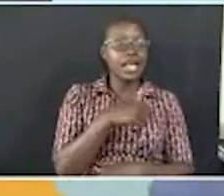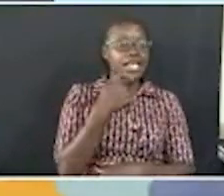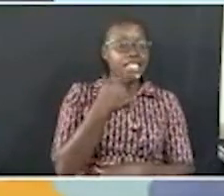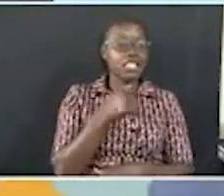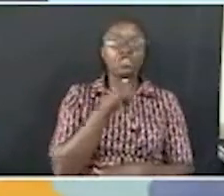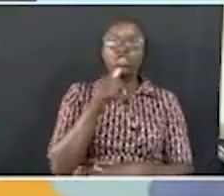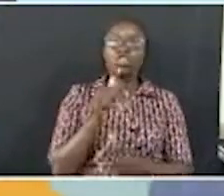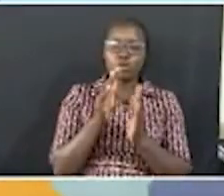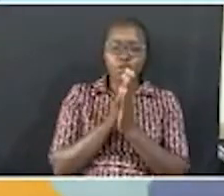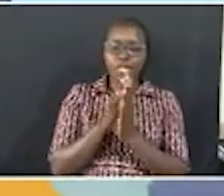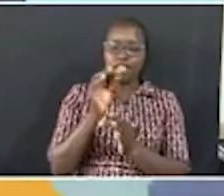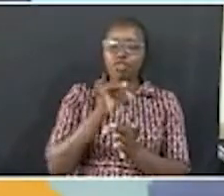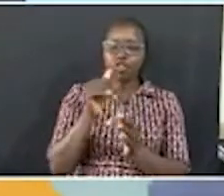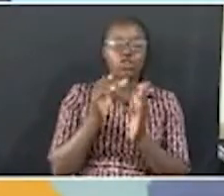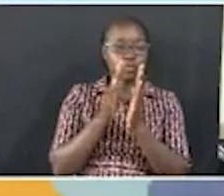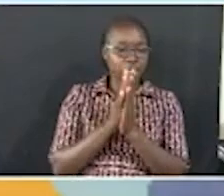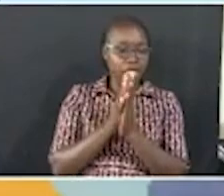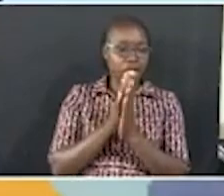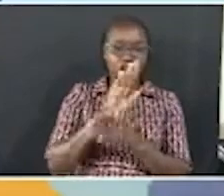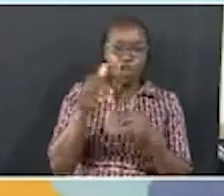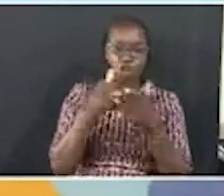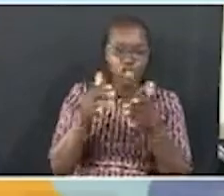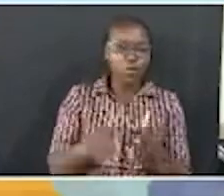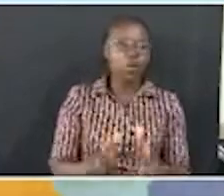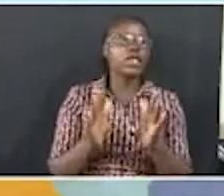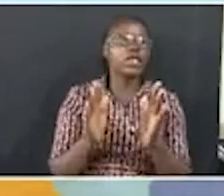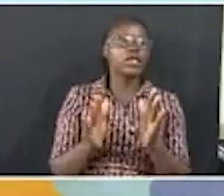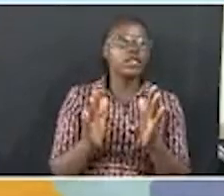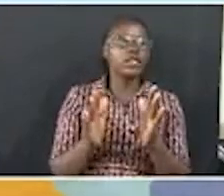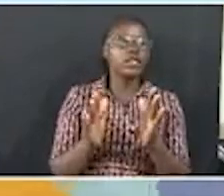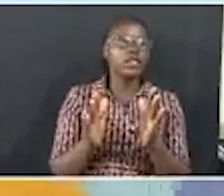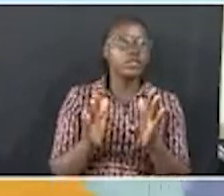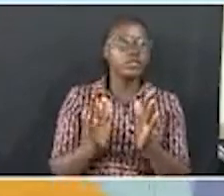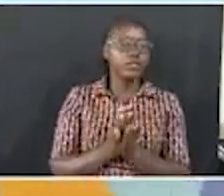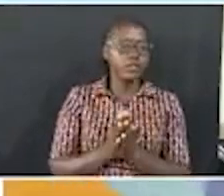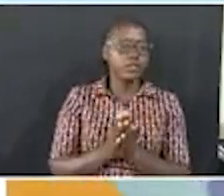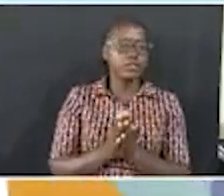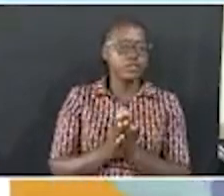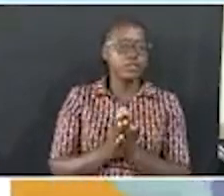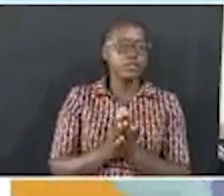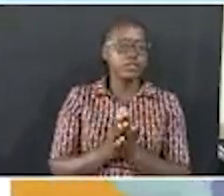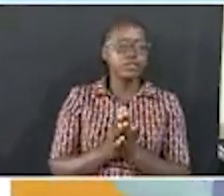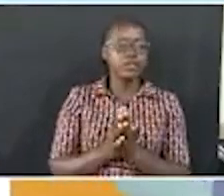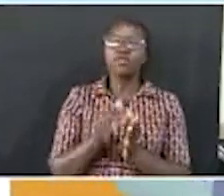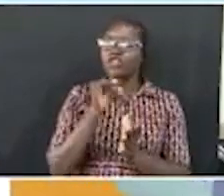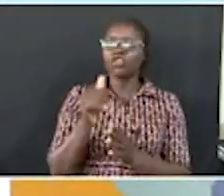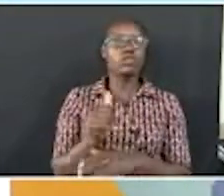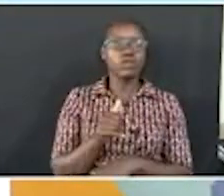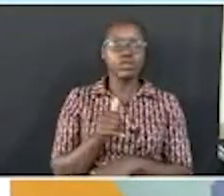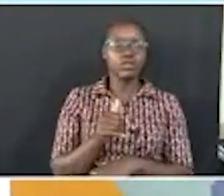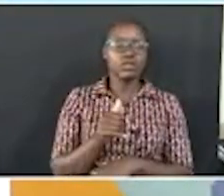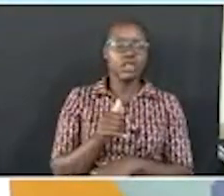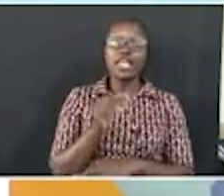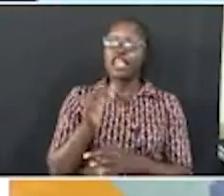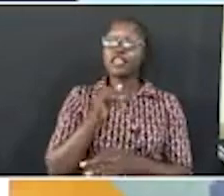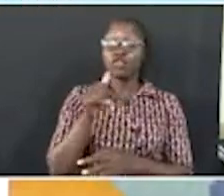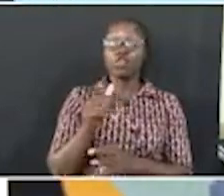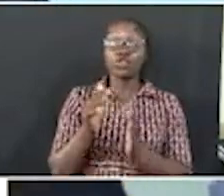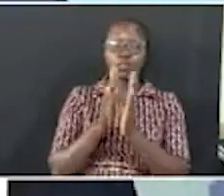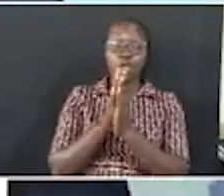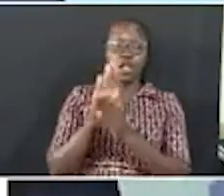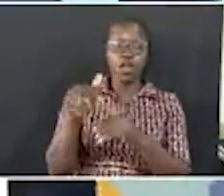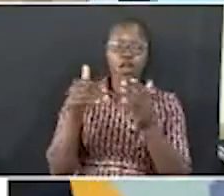don't pray if you won't pray. How? All the way. Don't pray if you won't